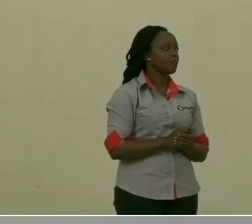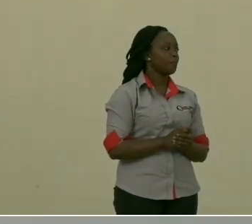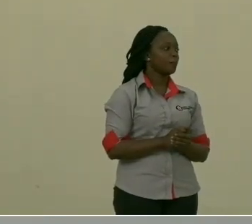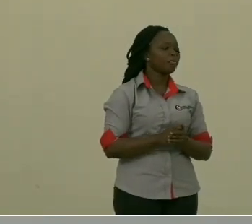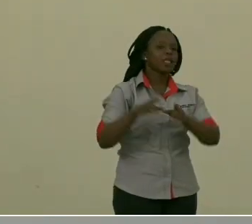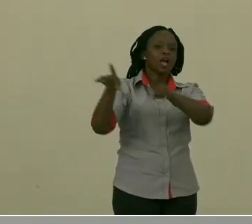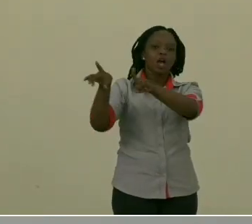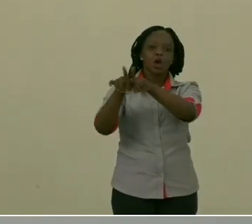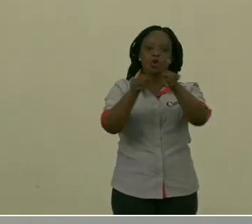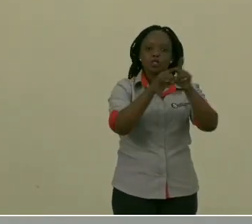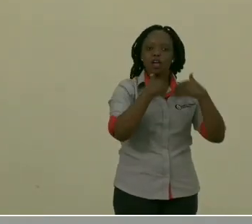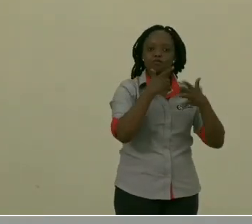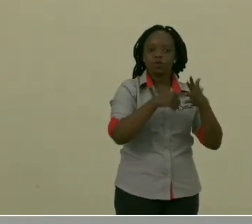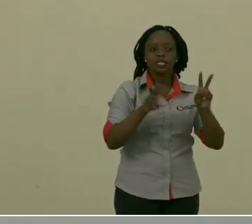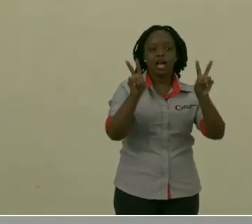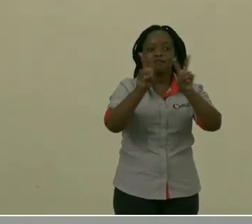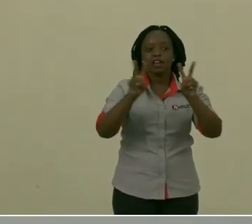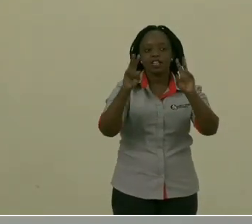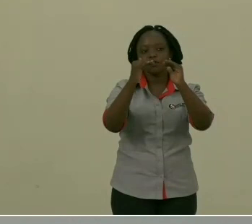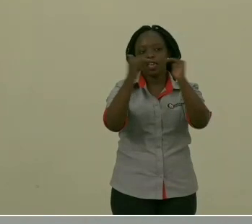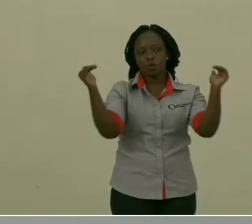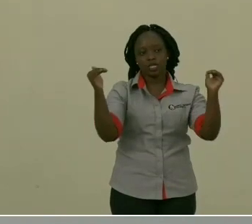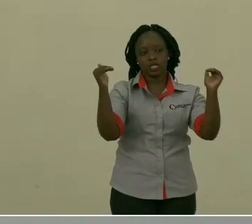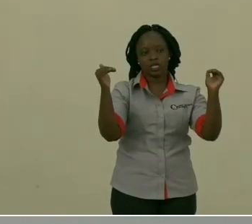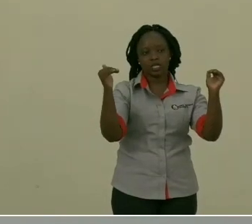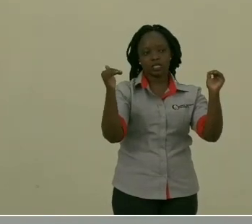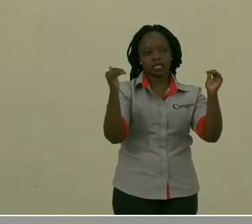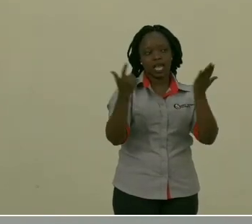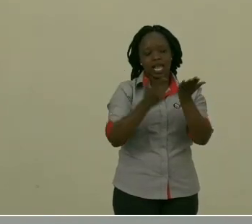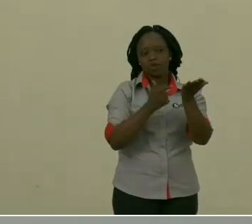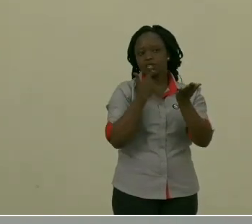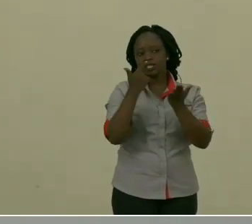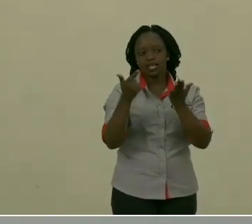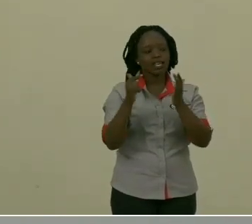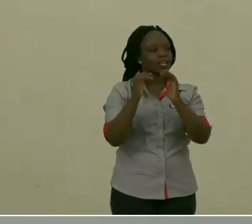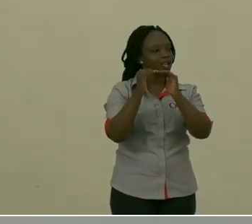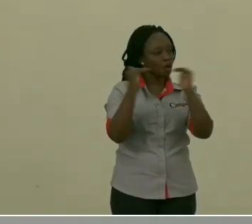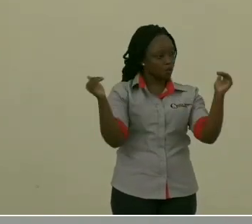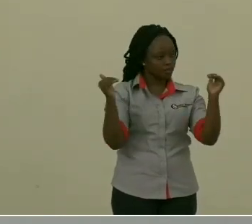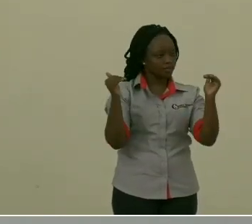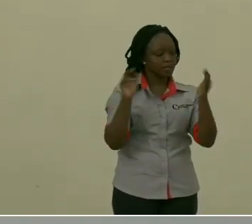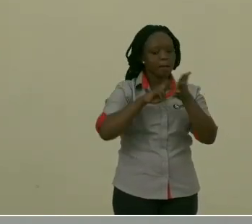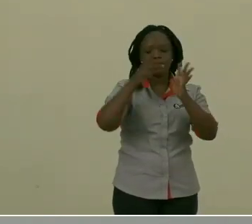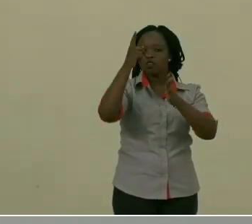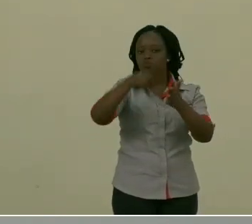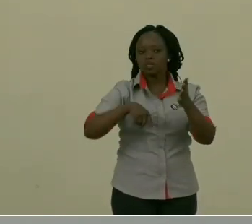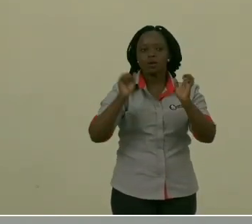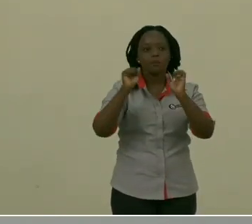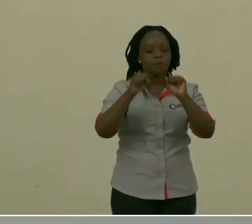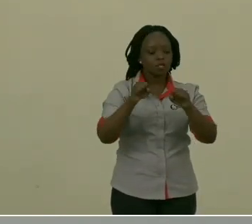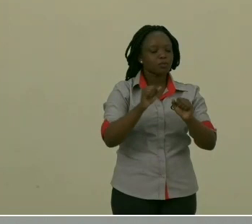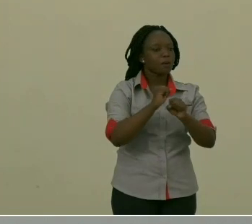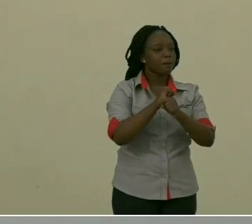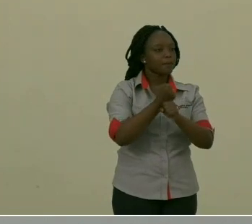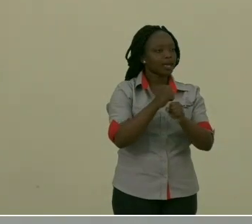We also have the value of equality, nasema kwa Kiswahili ni ulingano, which we enable to align with